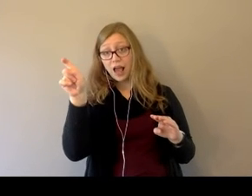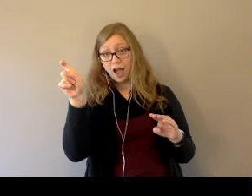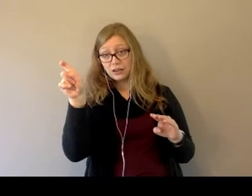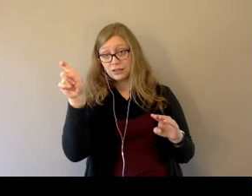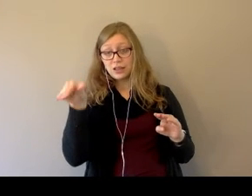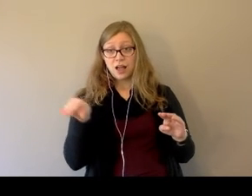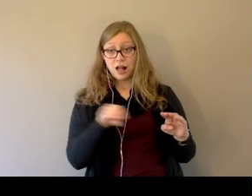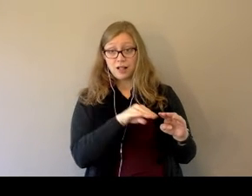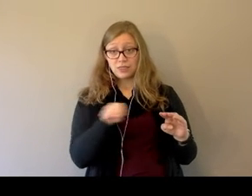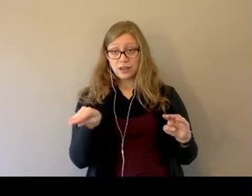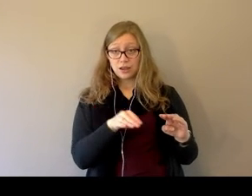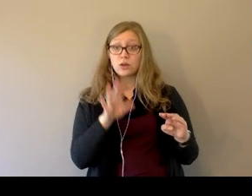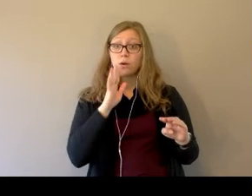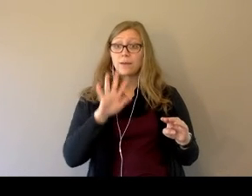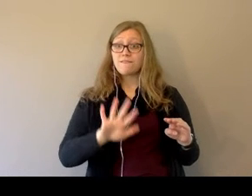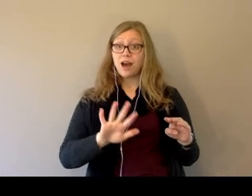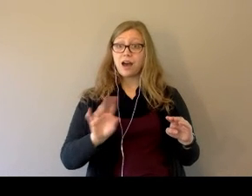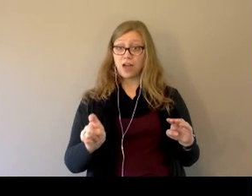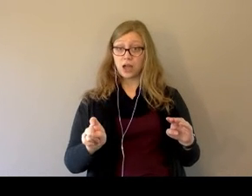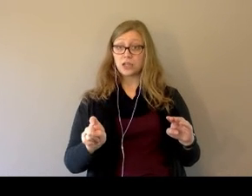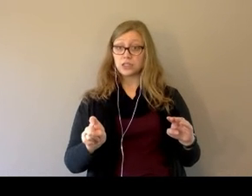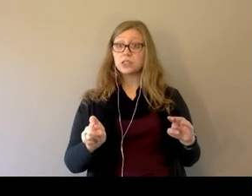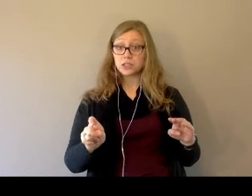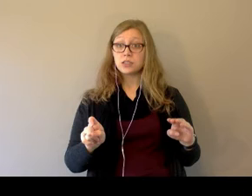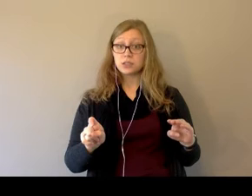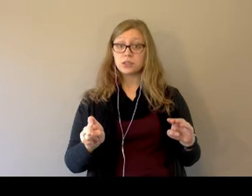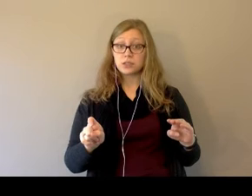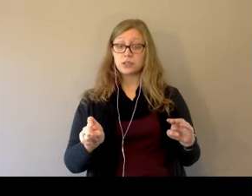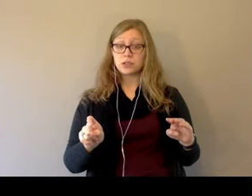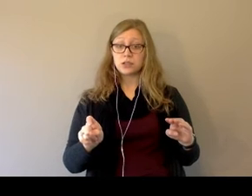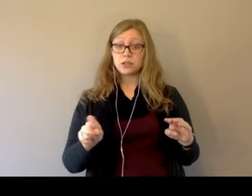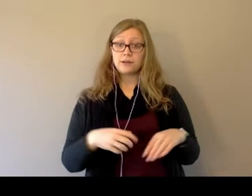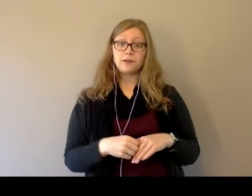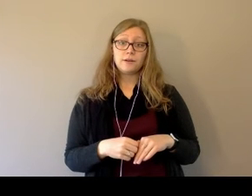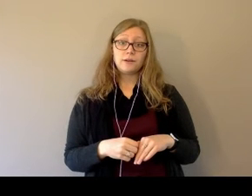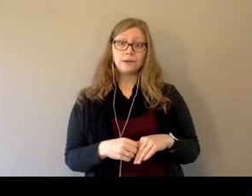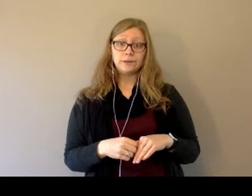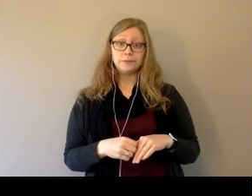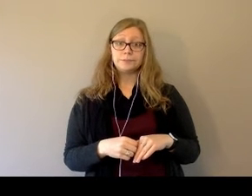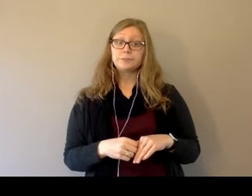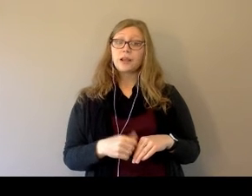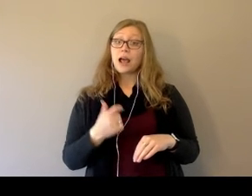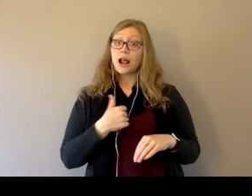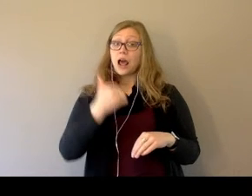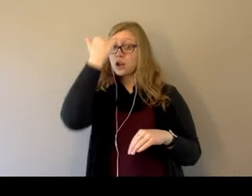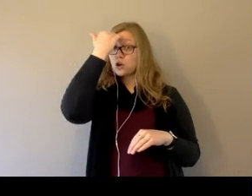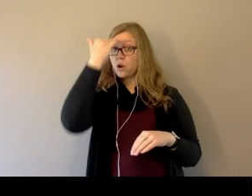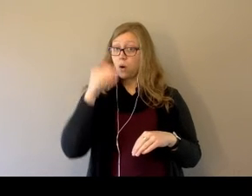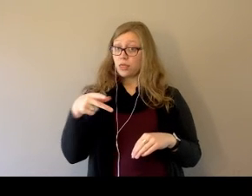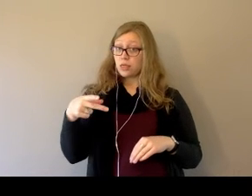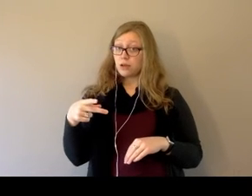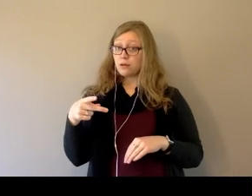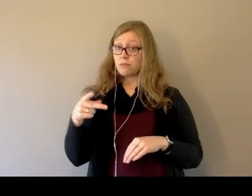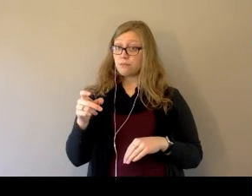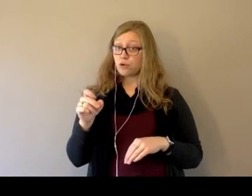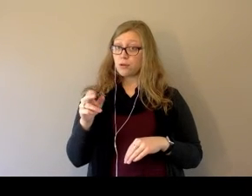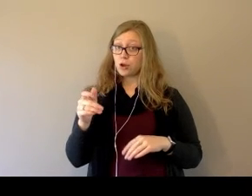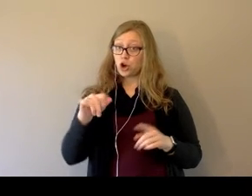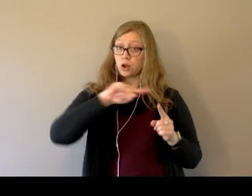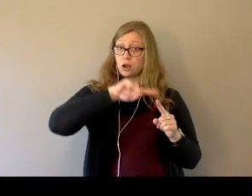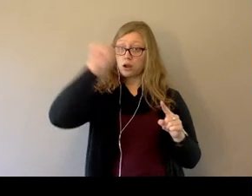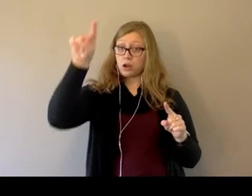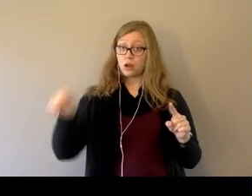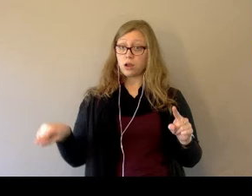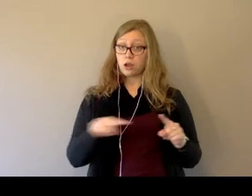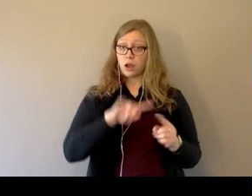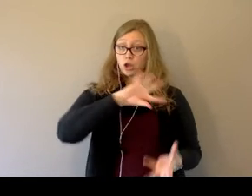another side, and 5x is going to represent the third side of the triangle. And because I know the perimeter, I can figure out what x